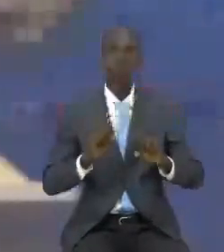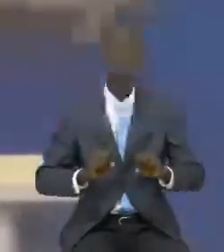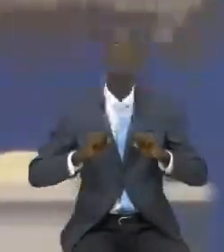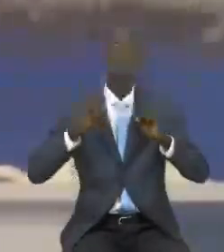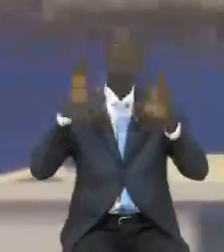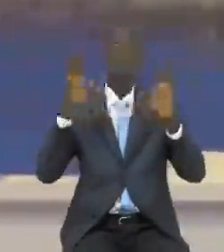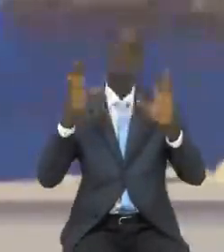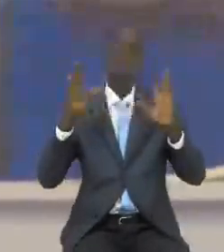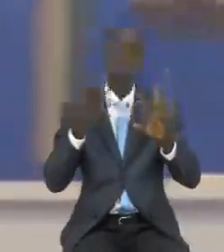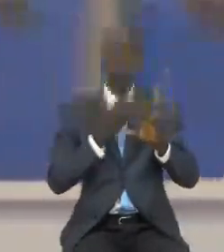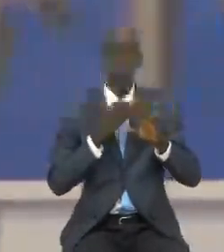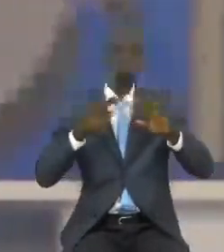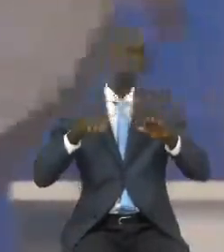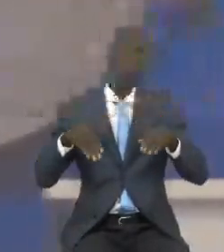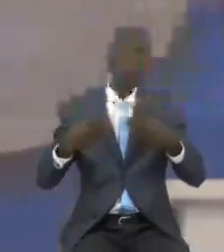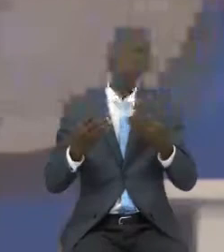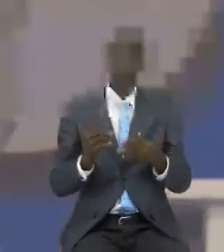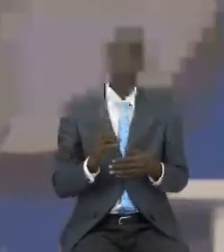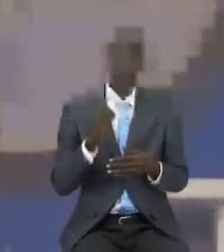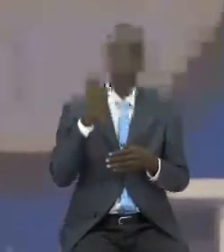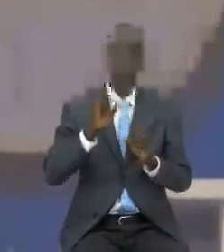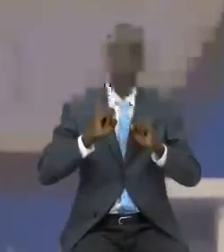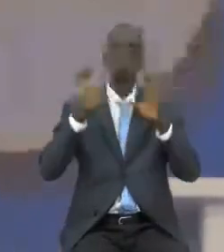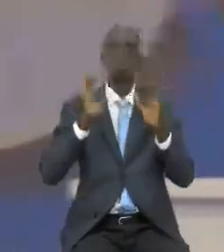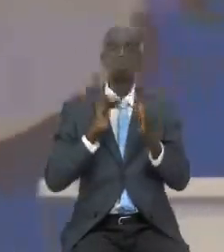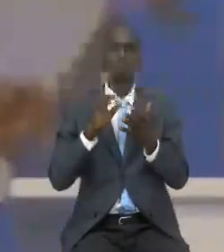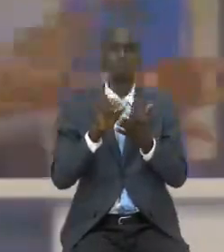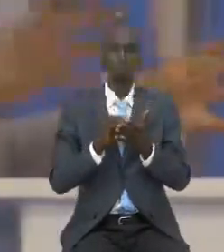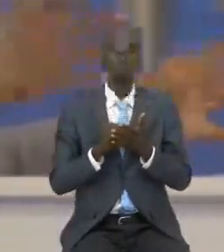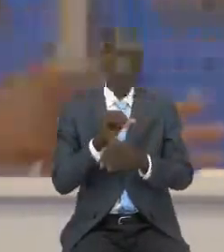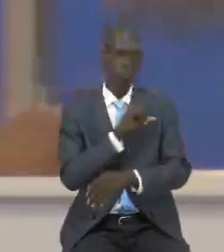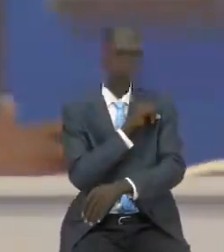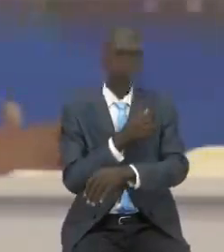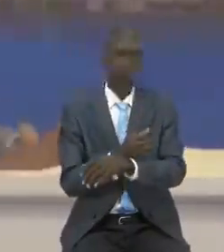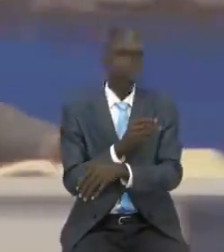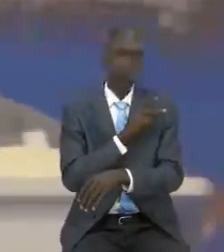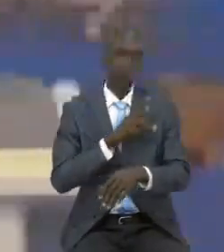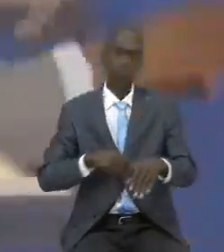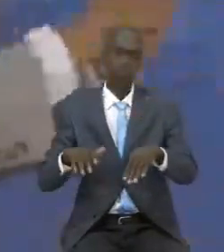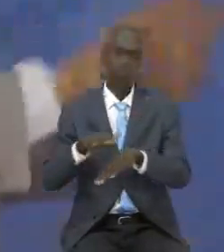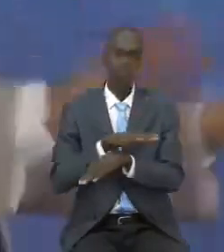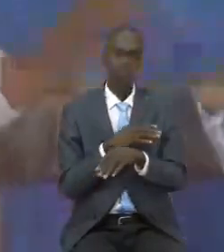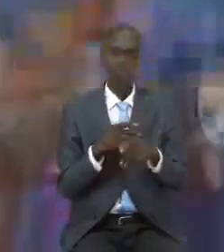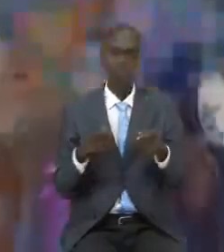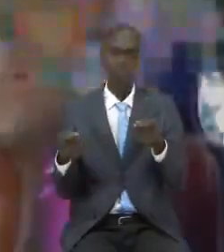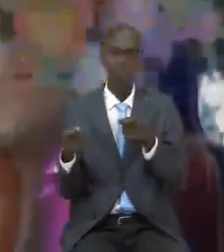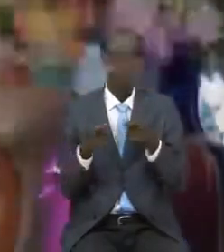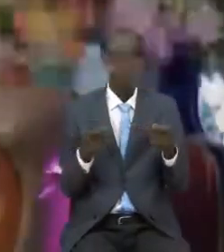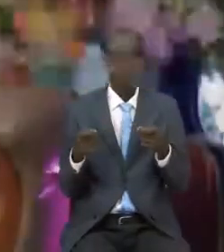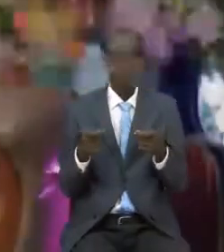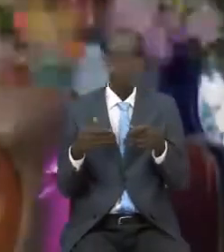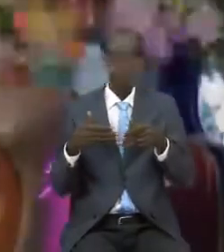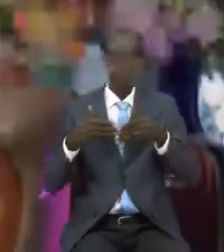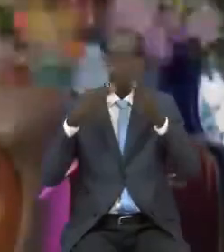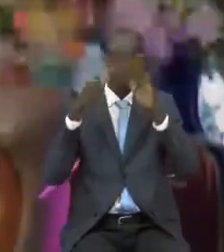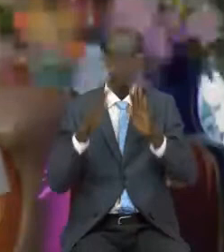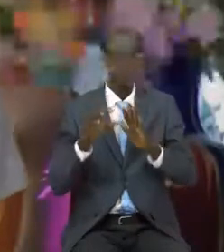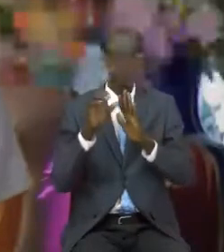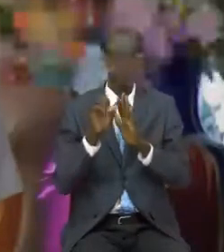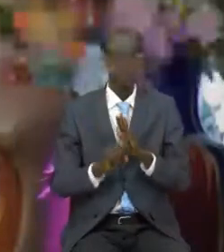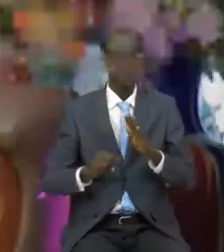our own kingdom, our own authority, our own dominion, our own rulership, our